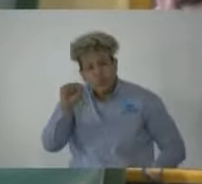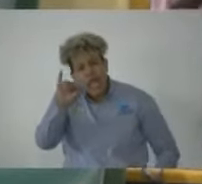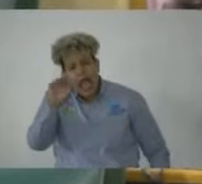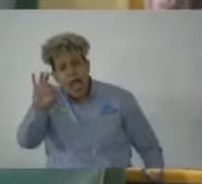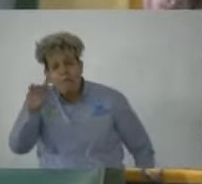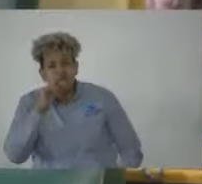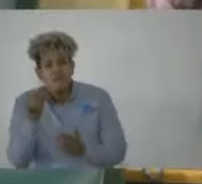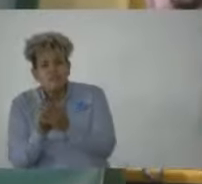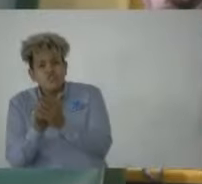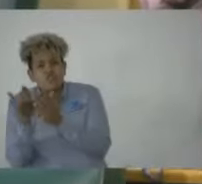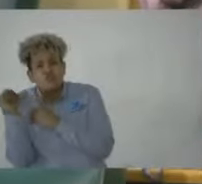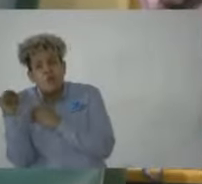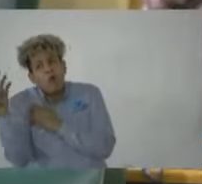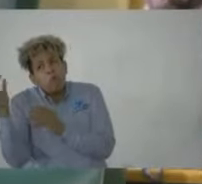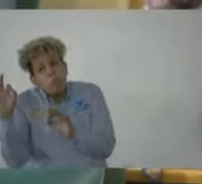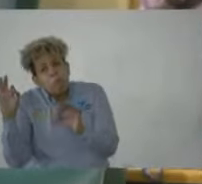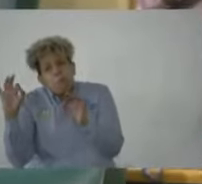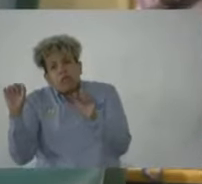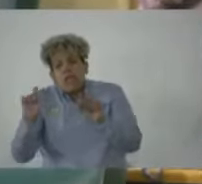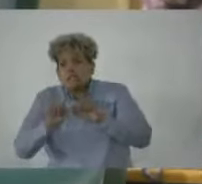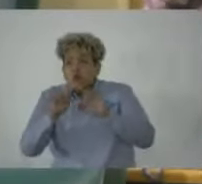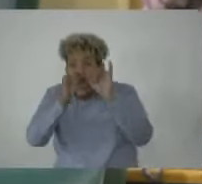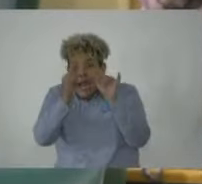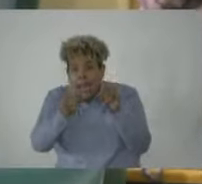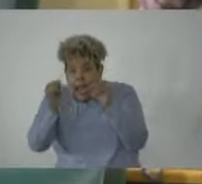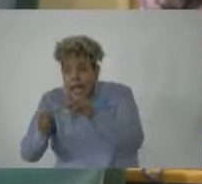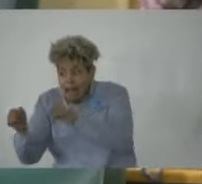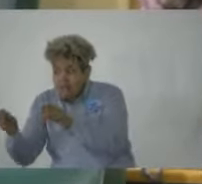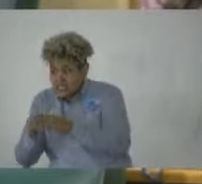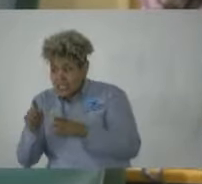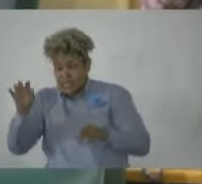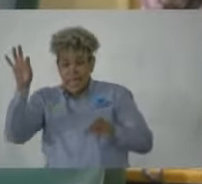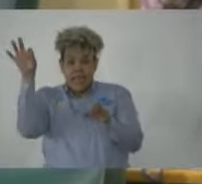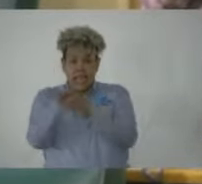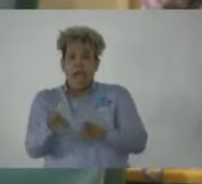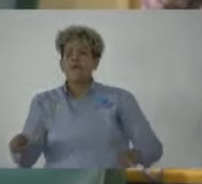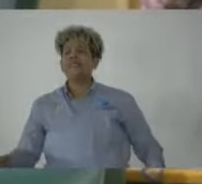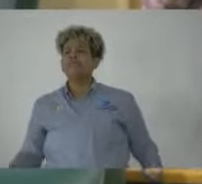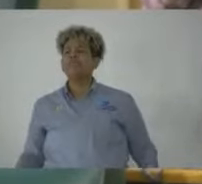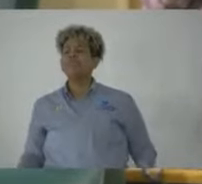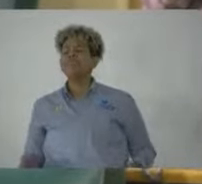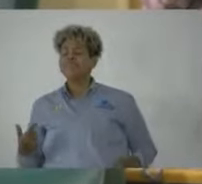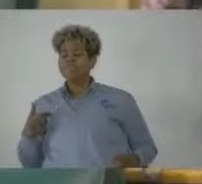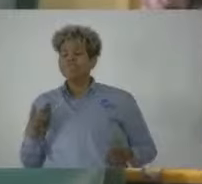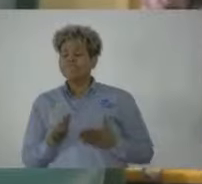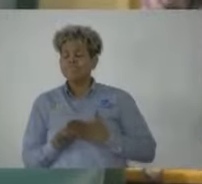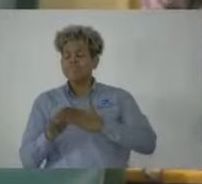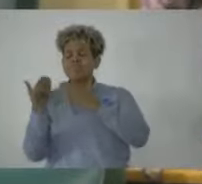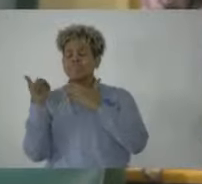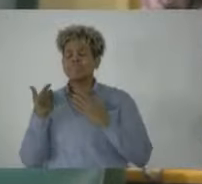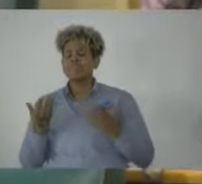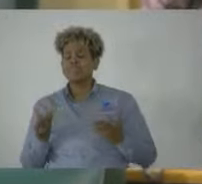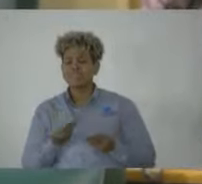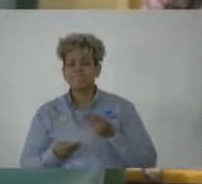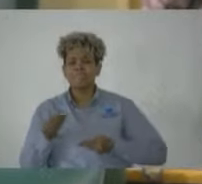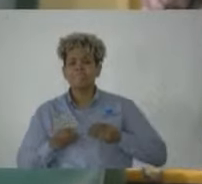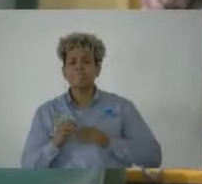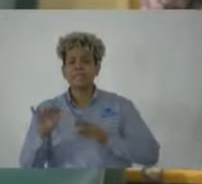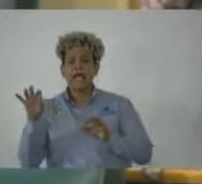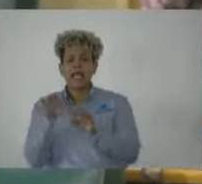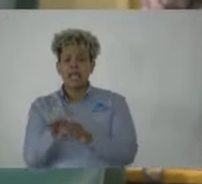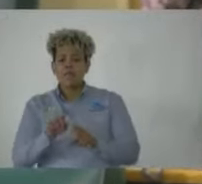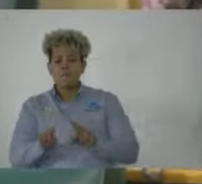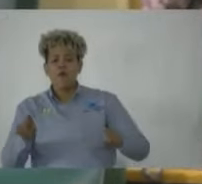fiscally responsible, and individuals in that cabinet may have a claim to being fiscally responsible, Madam Speaker, but